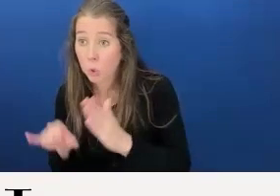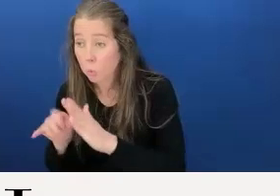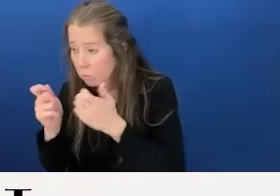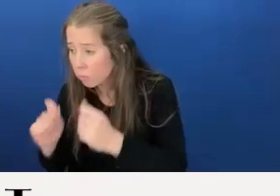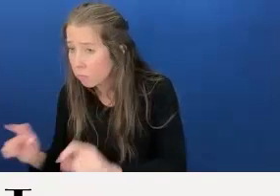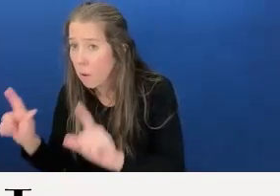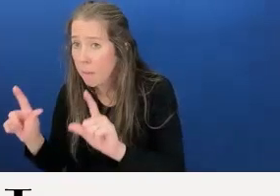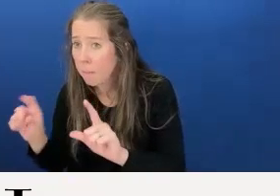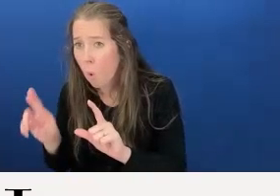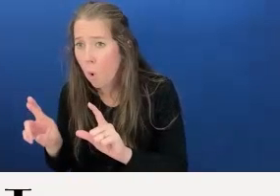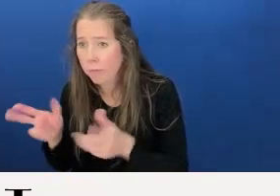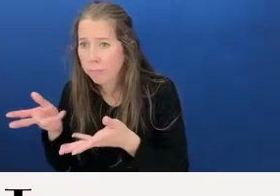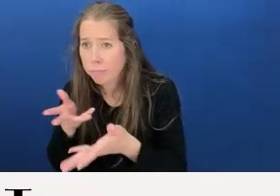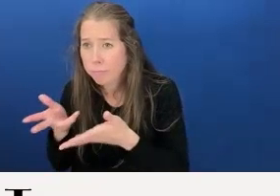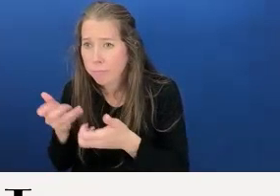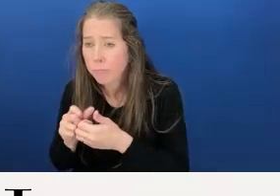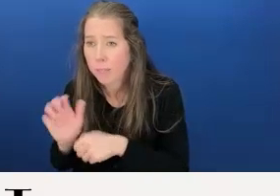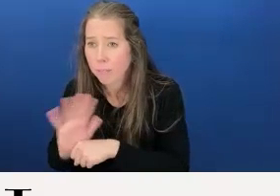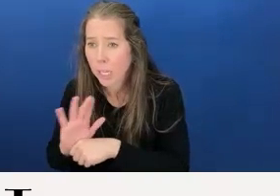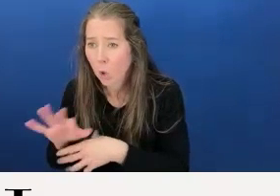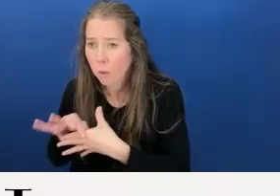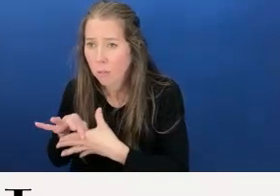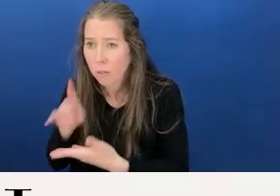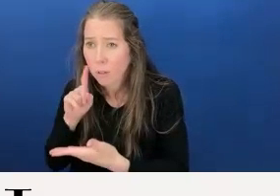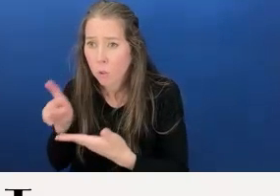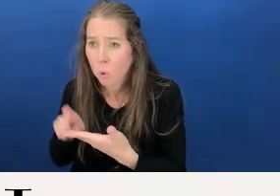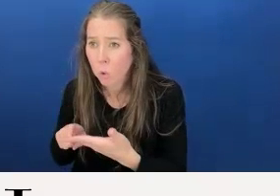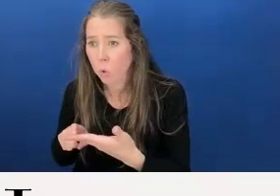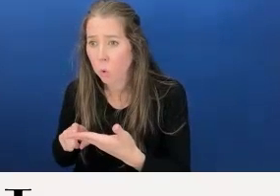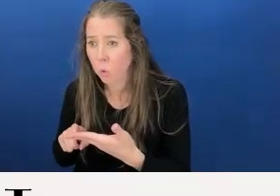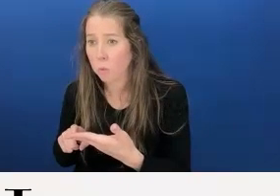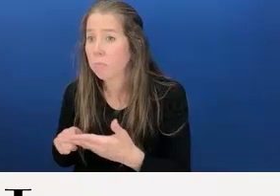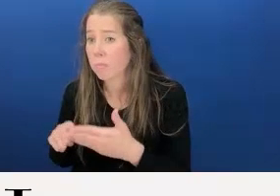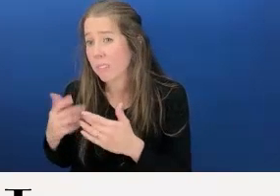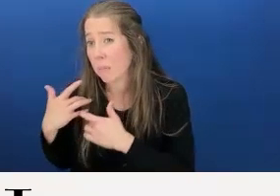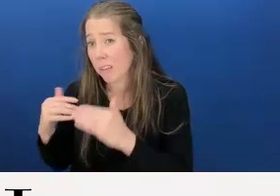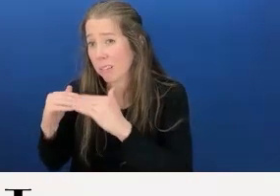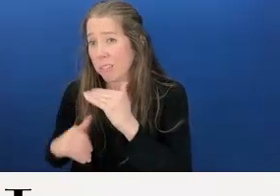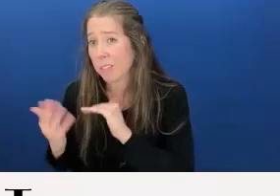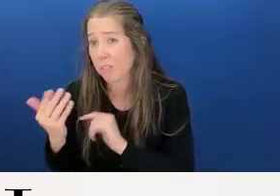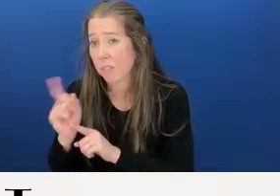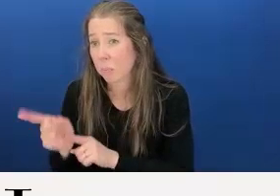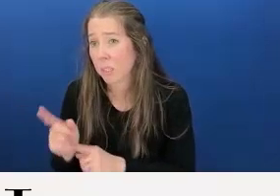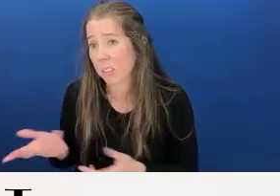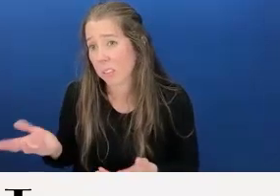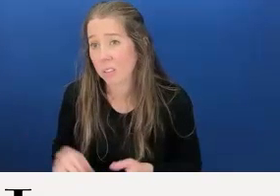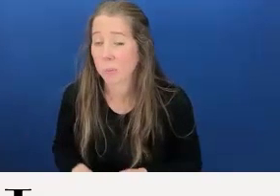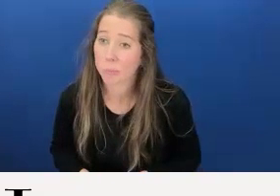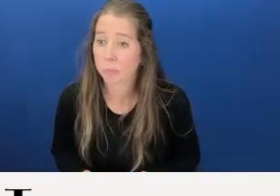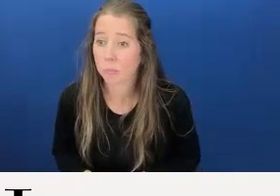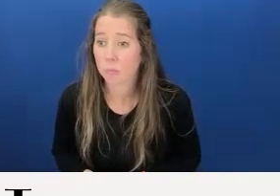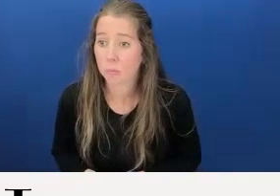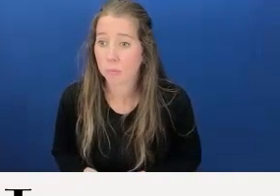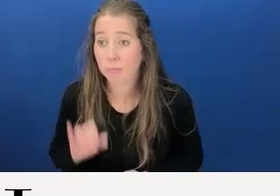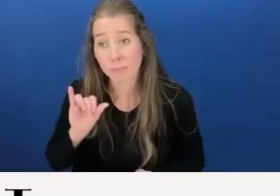or interact with any kind of video content, you'll notice that it is less than 15 minutes. So that's based